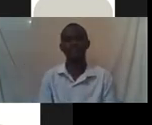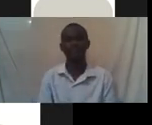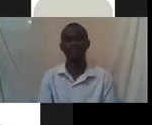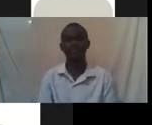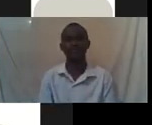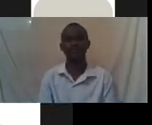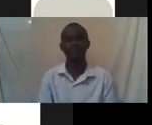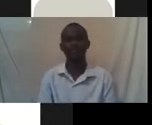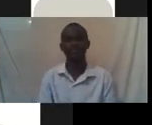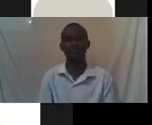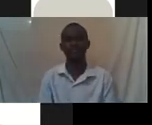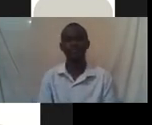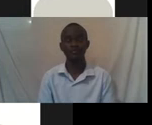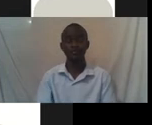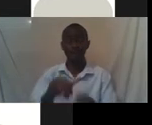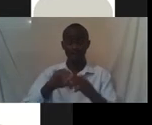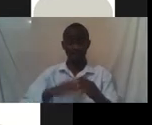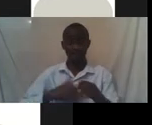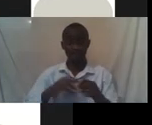Now, in my view,